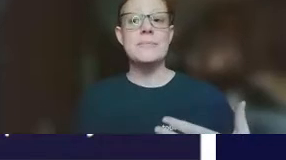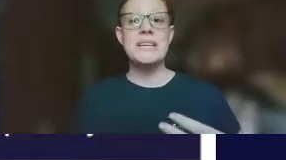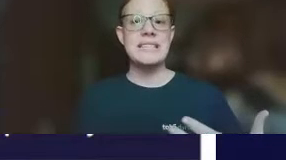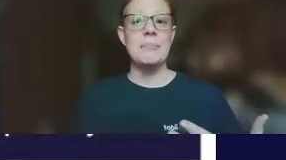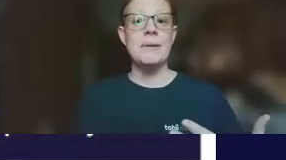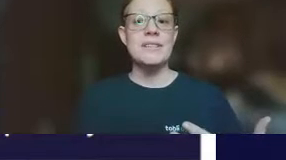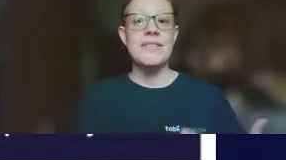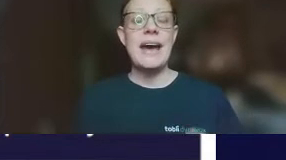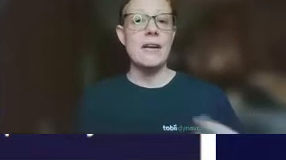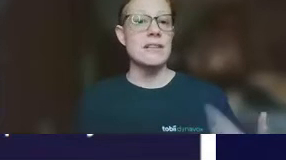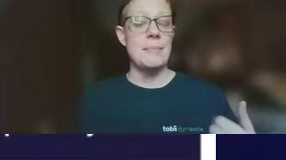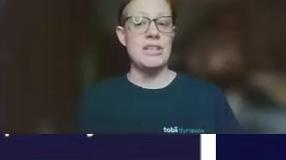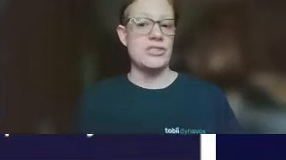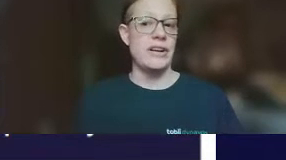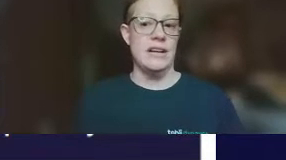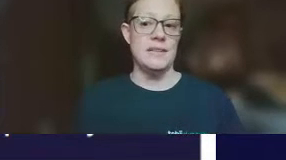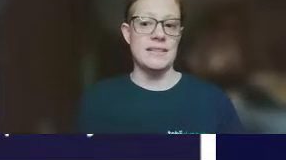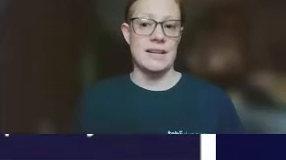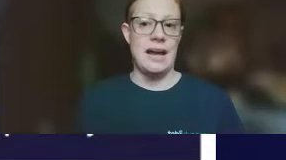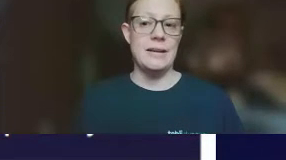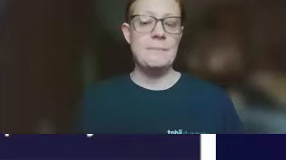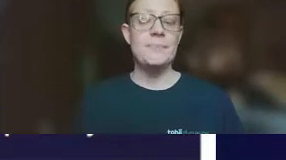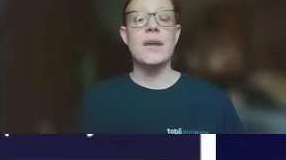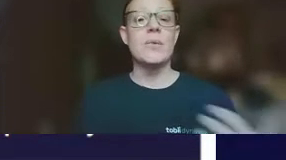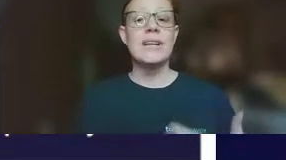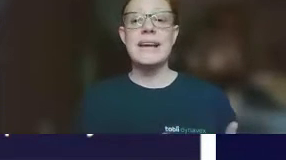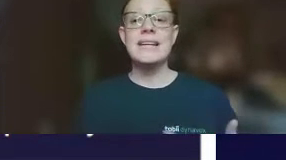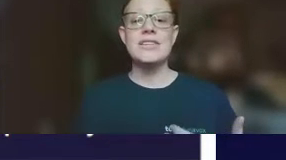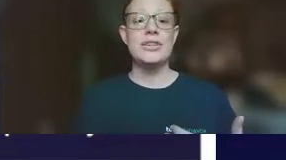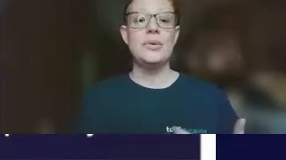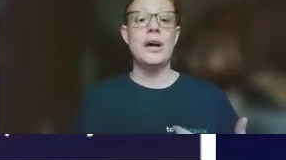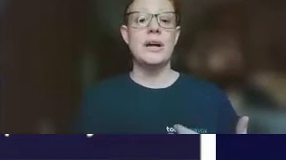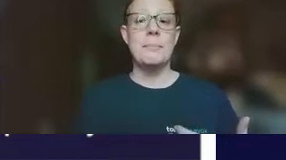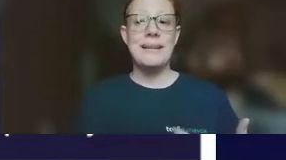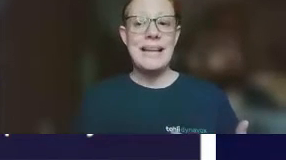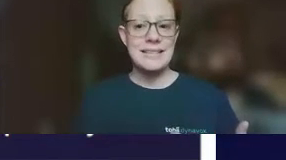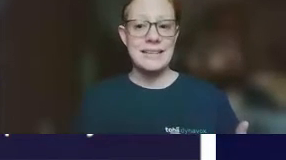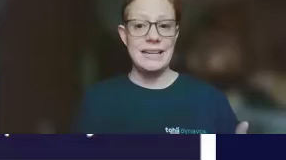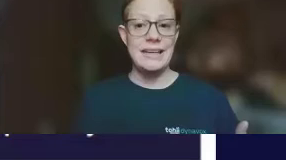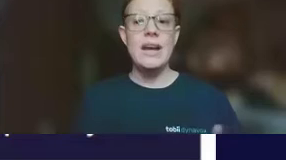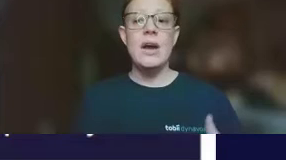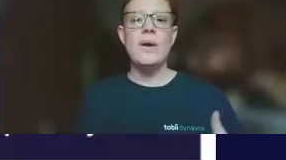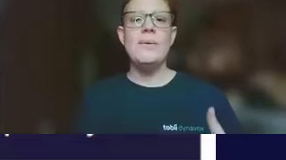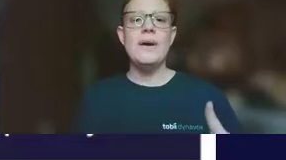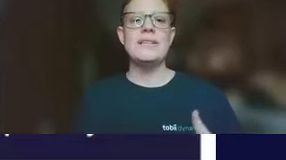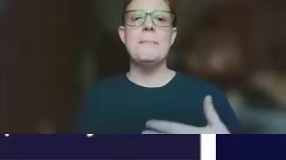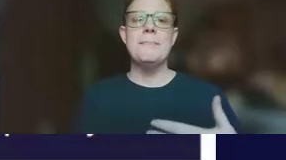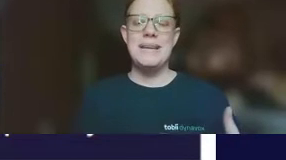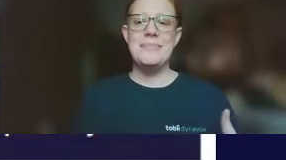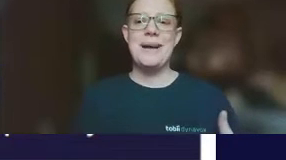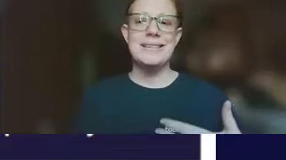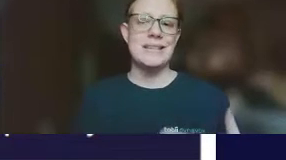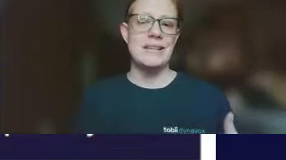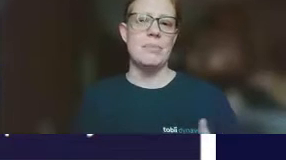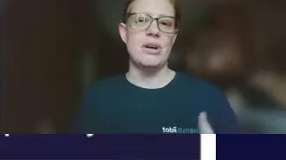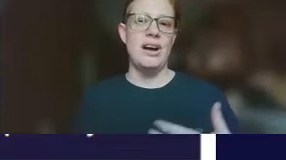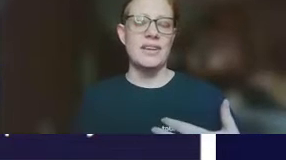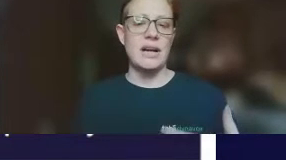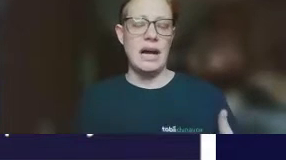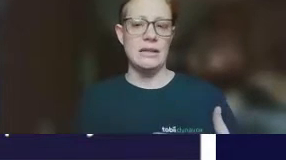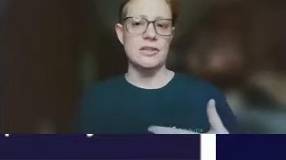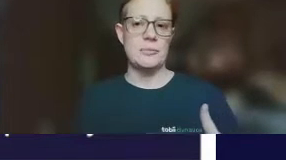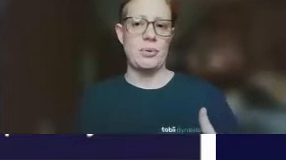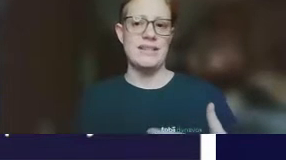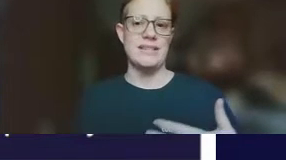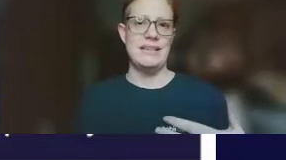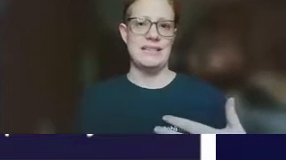Some examples of that are demonstrated on this slide. Relating to complexity, we want to minimize the number of